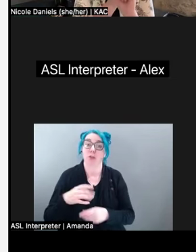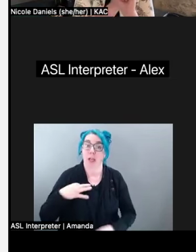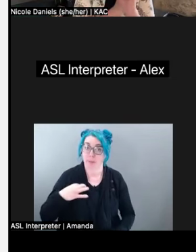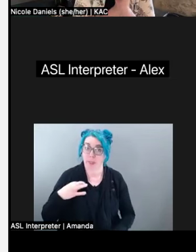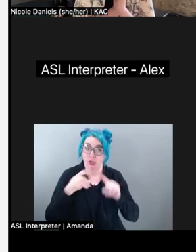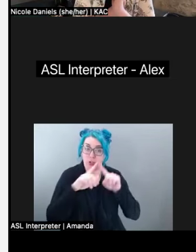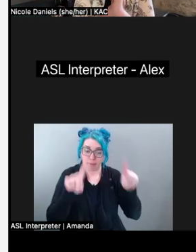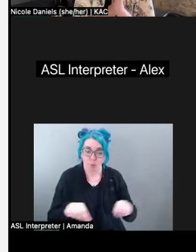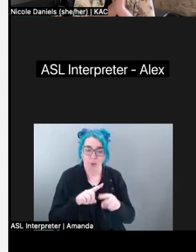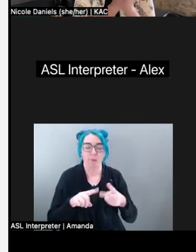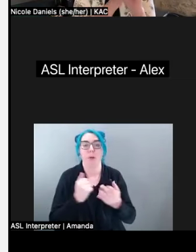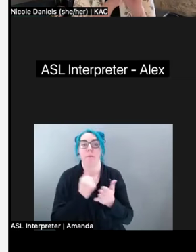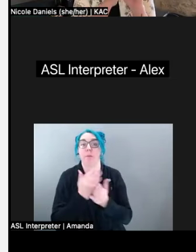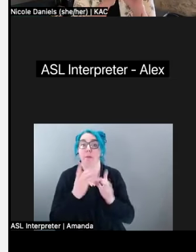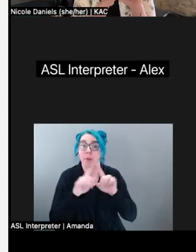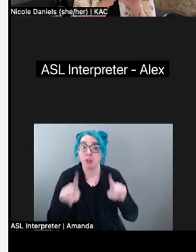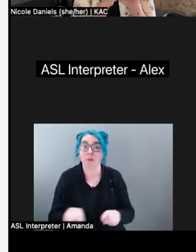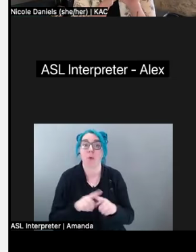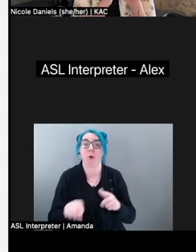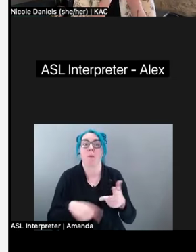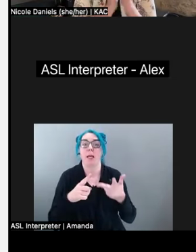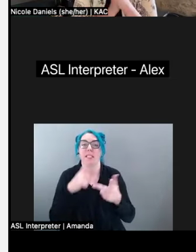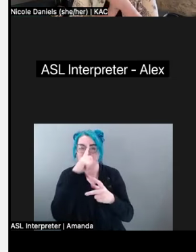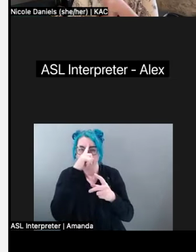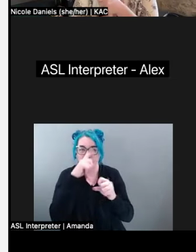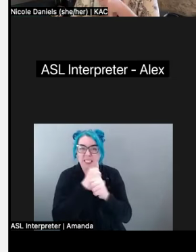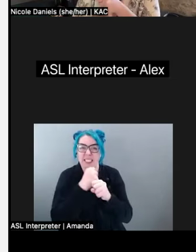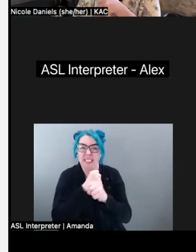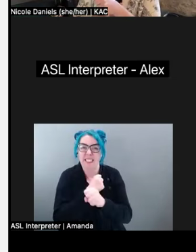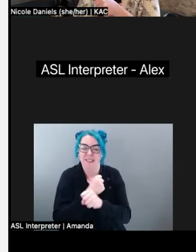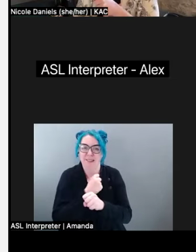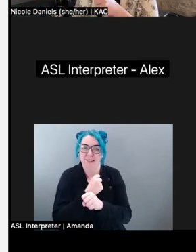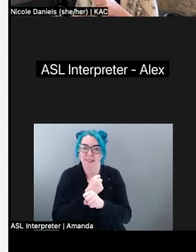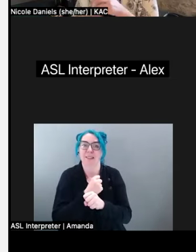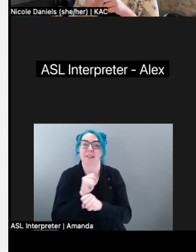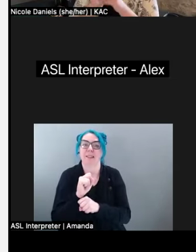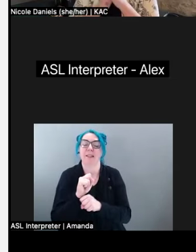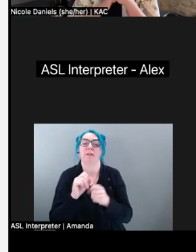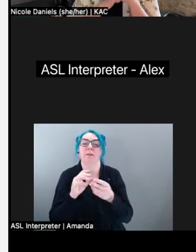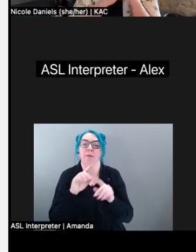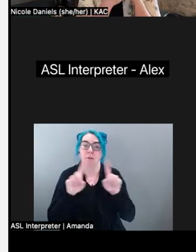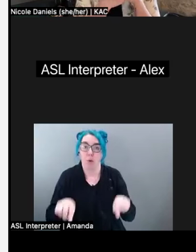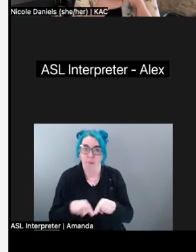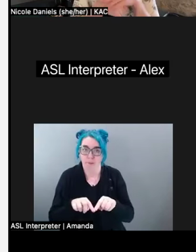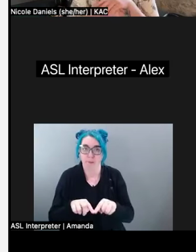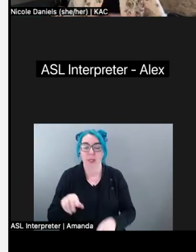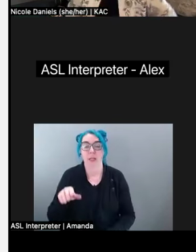form and a statistics form. So we are no longer using CADAC, that's CADAC.